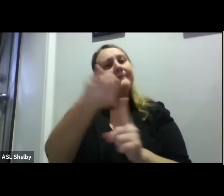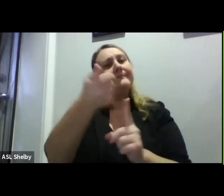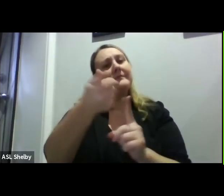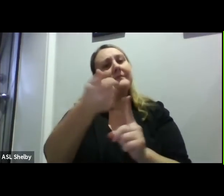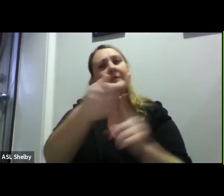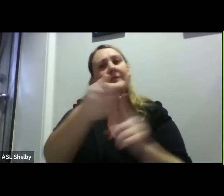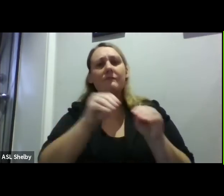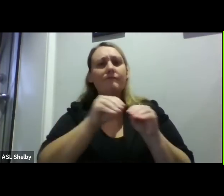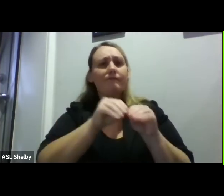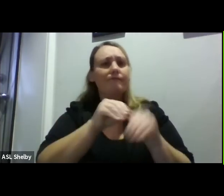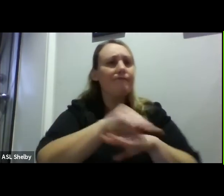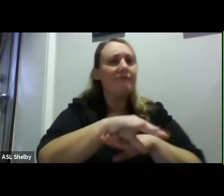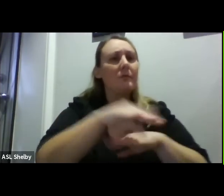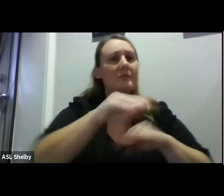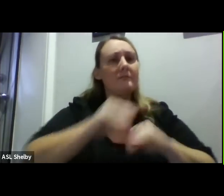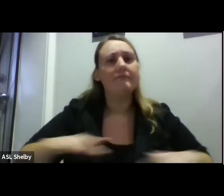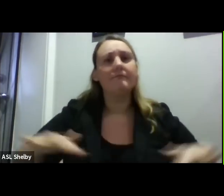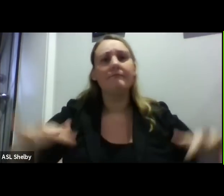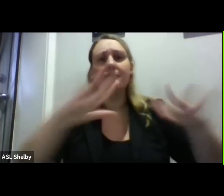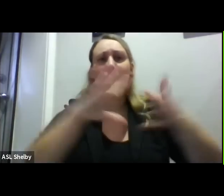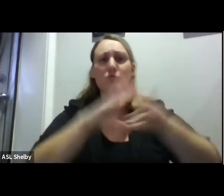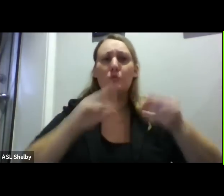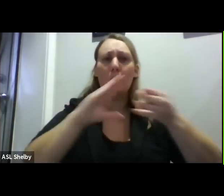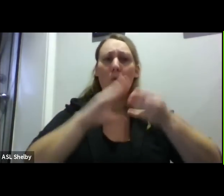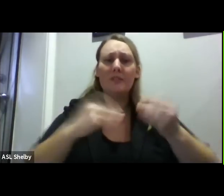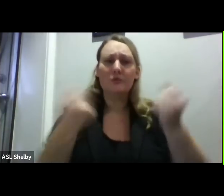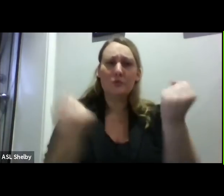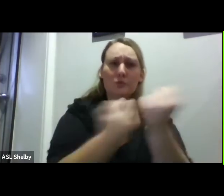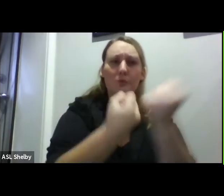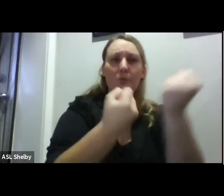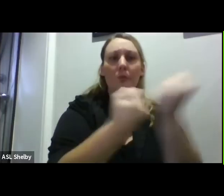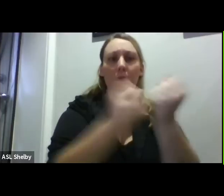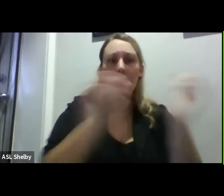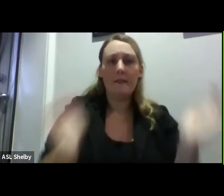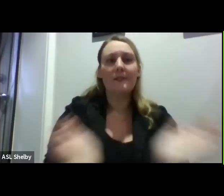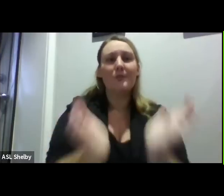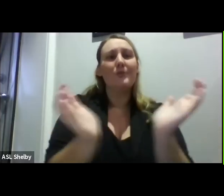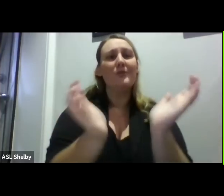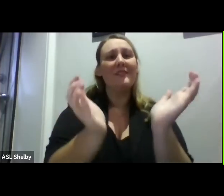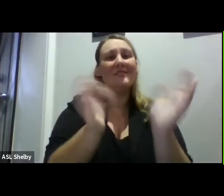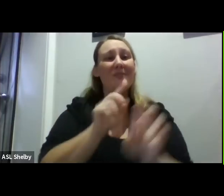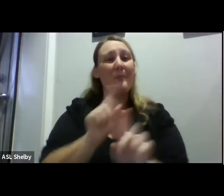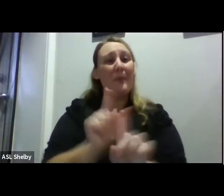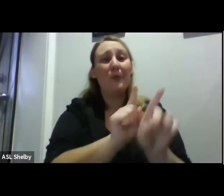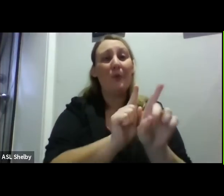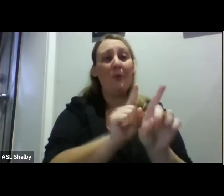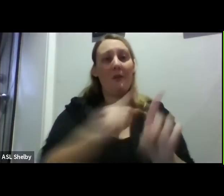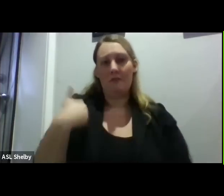focus is to uplift, empower, and mentor our youth. Please listen up.